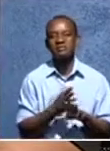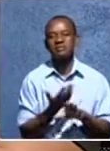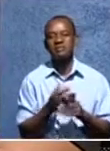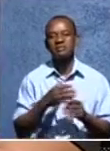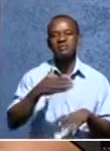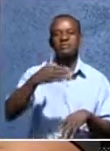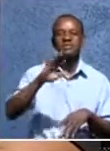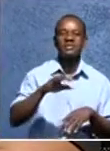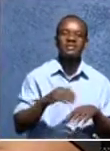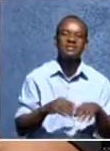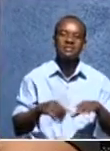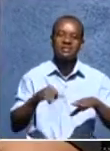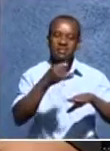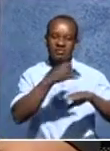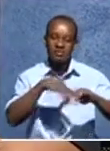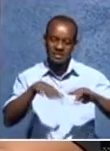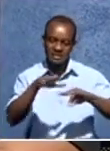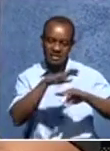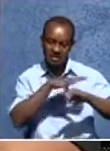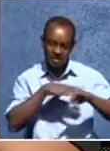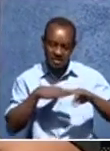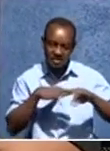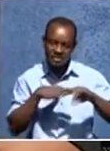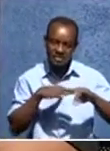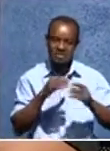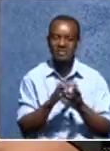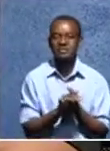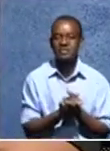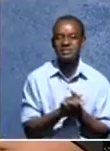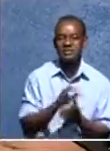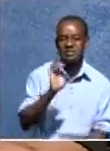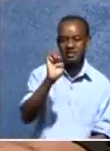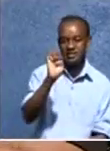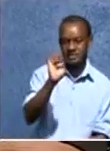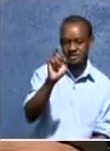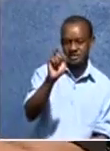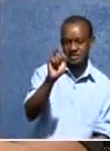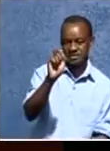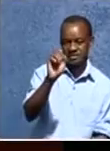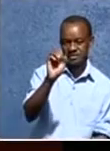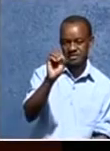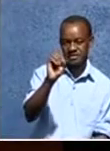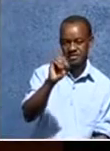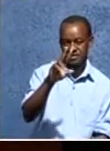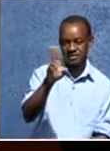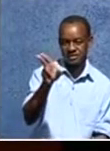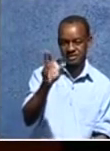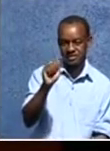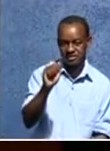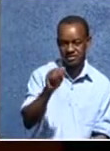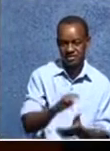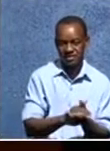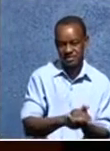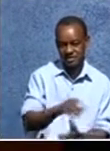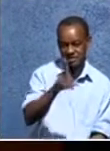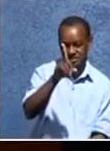and we did it at an affordable budget. Yes. So we need to get interested. Let's, you know, when there are campaigns there, let's try and find out